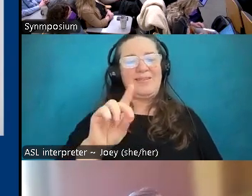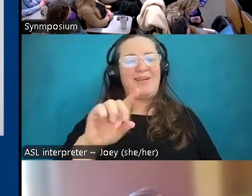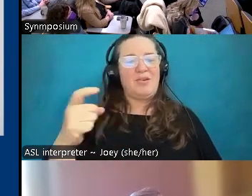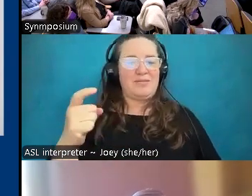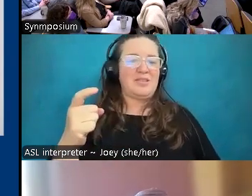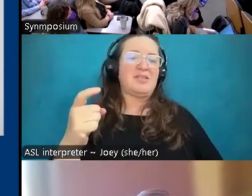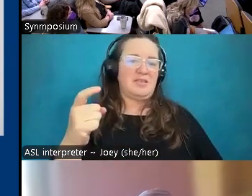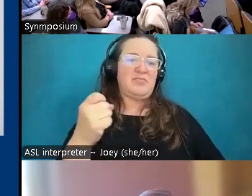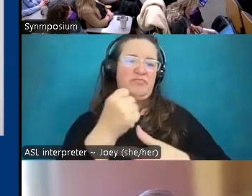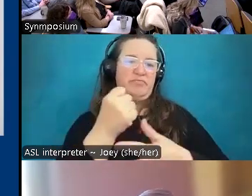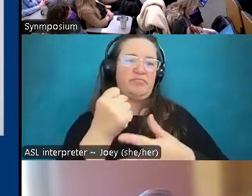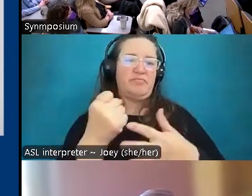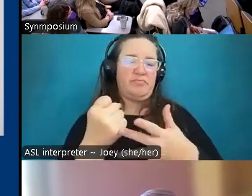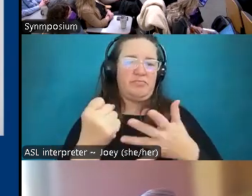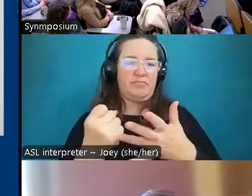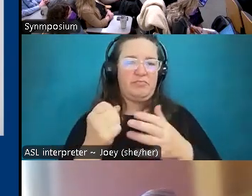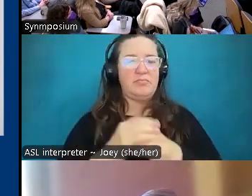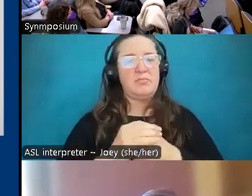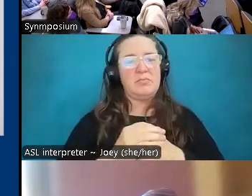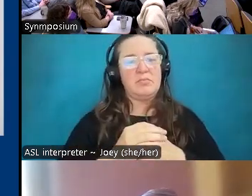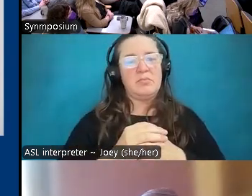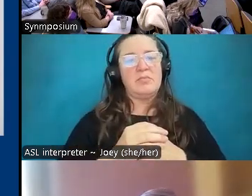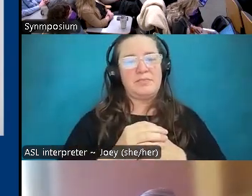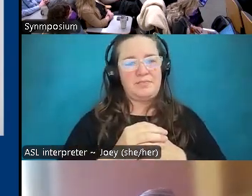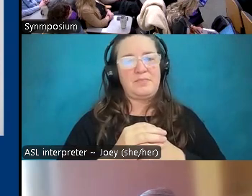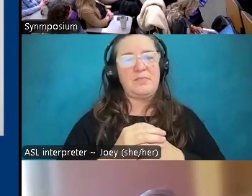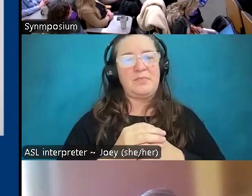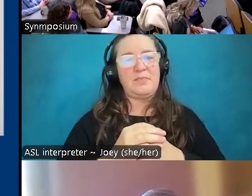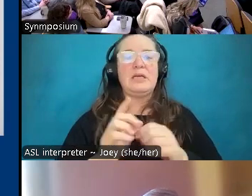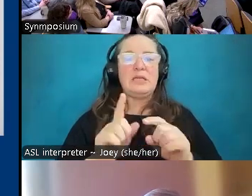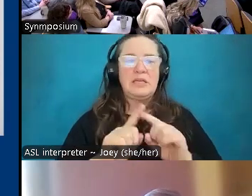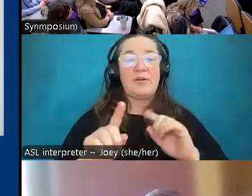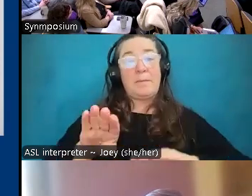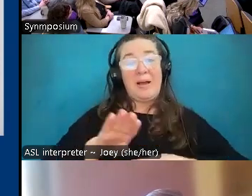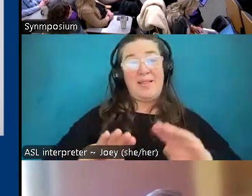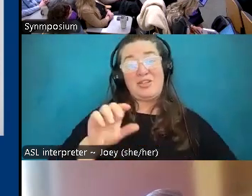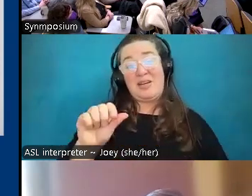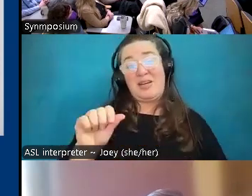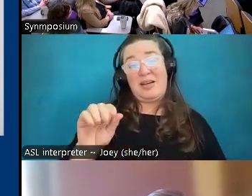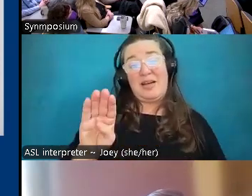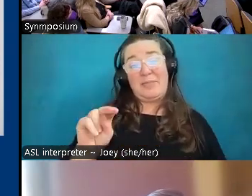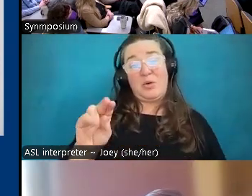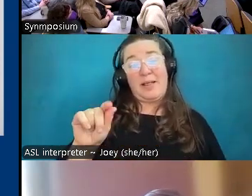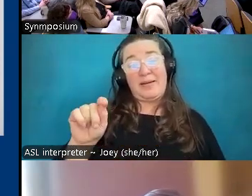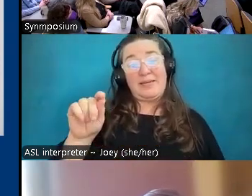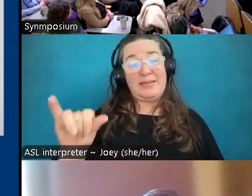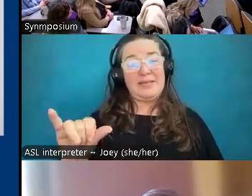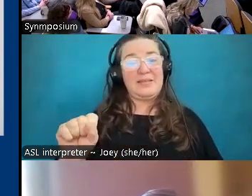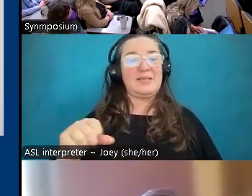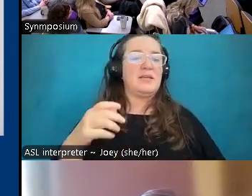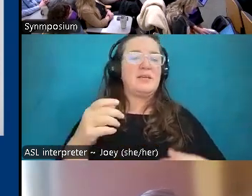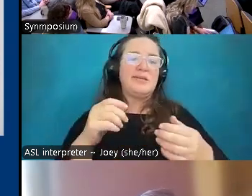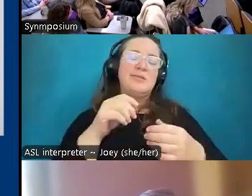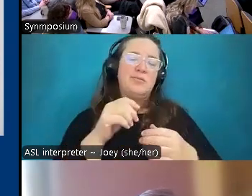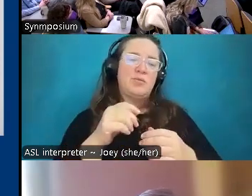Objective biologic abnormalities are reported in many studies, but these lack the diagnostic sensitivity